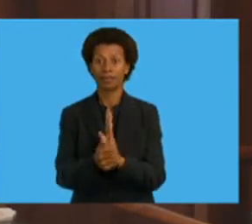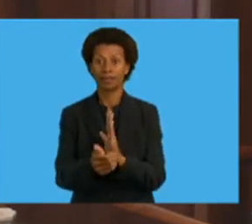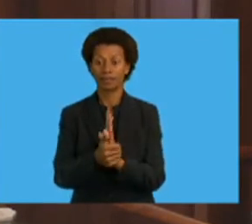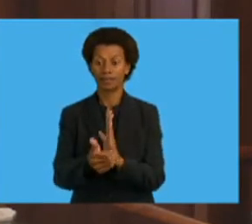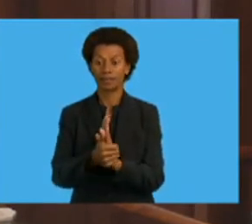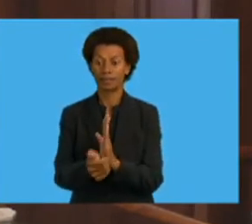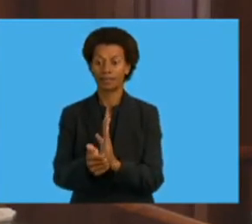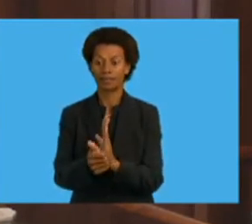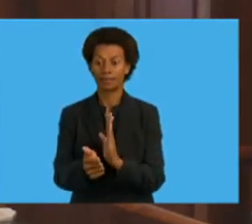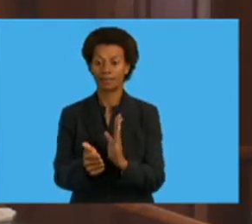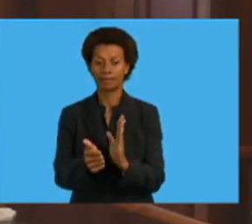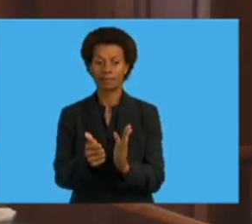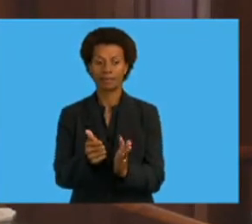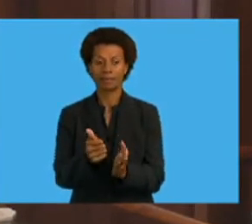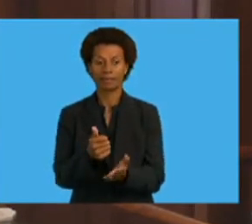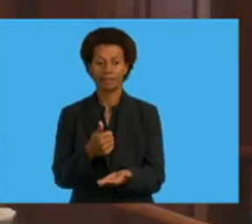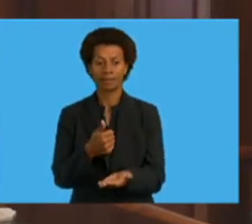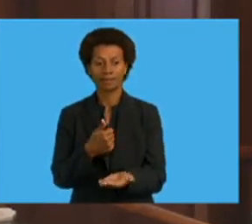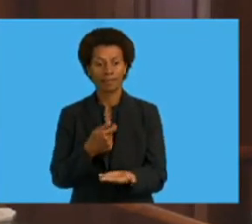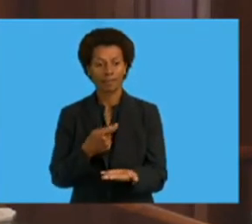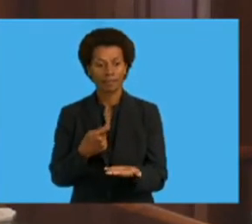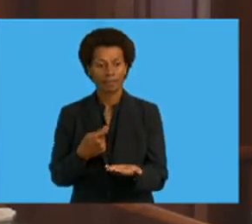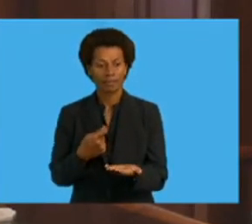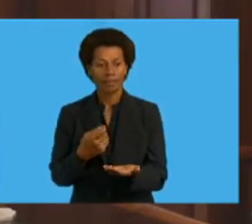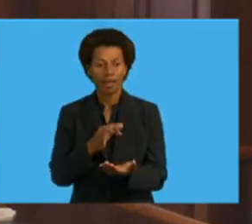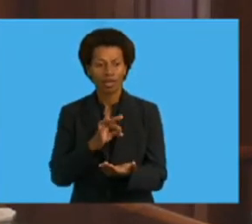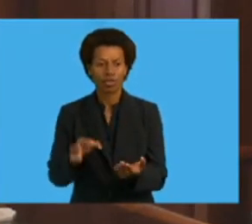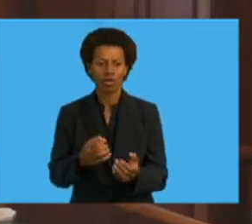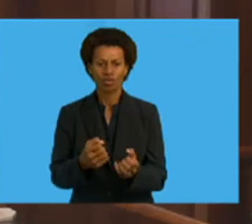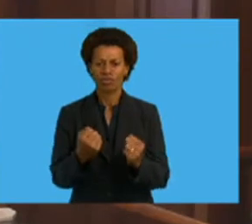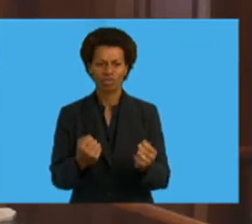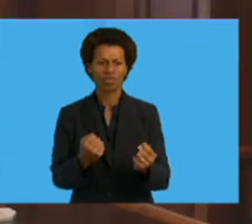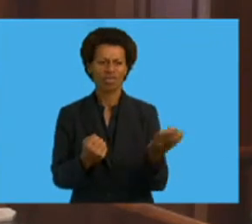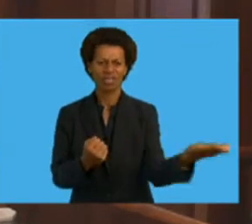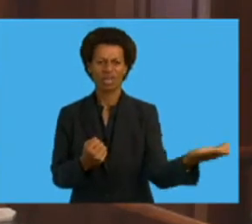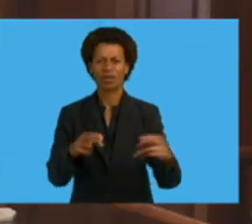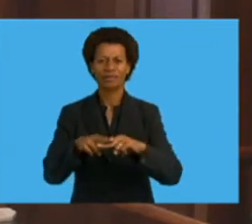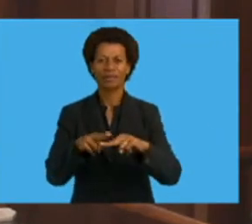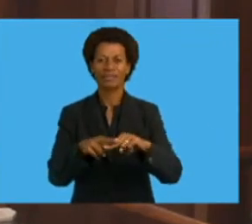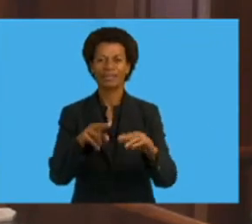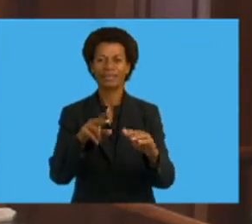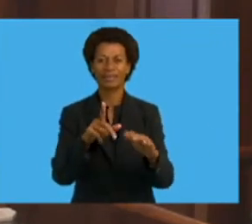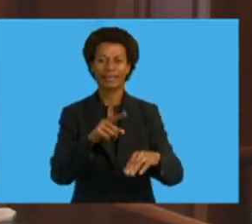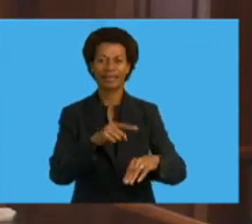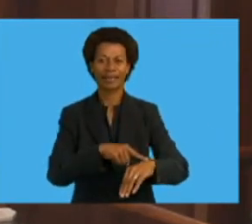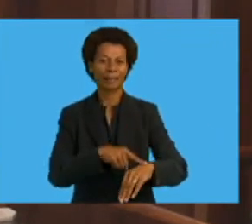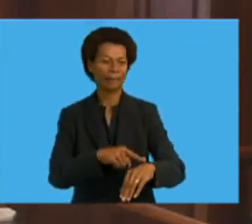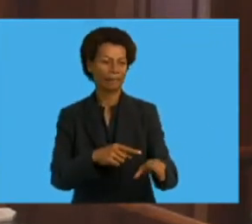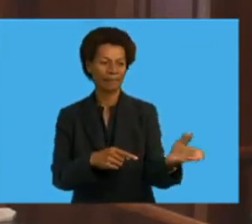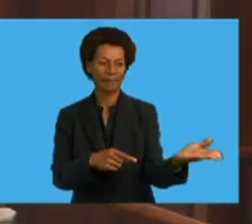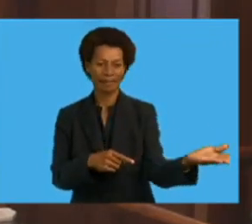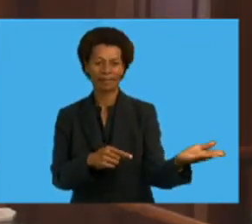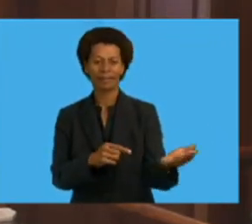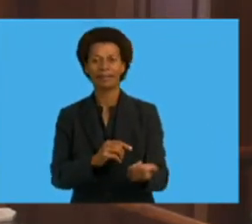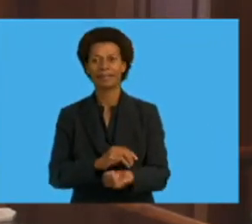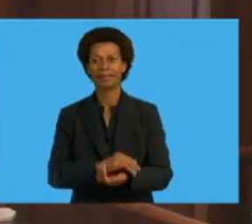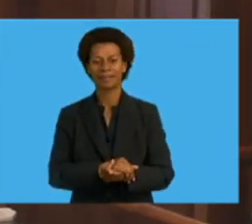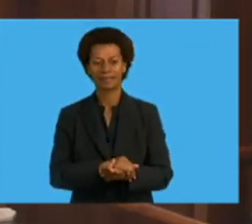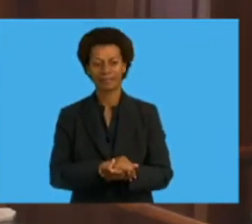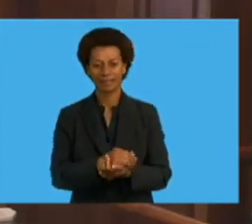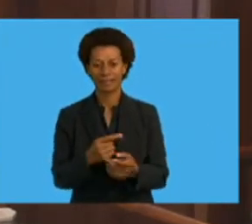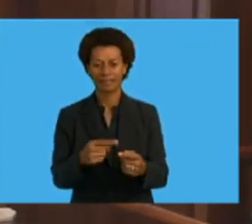matters, not those from the opposite side or the Fiji Times, the opposition times as it is called now.